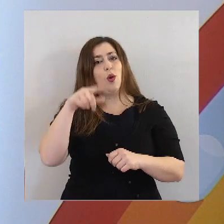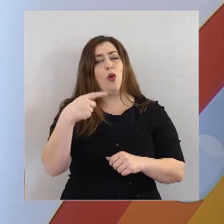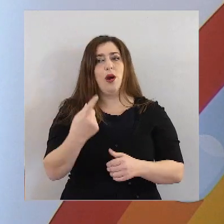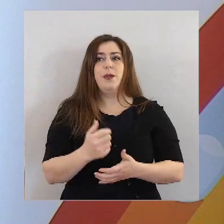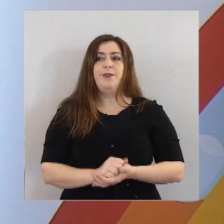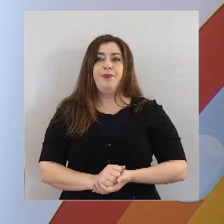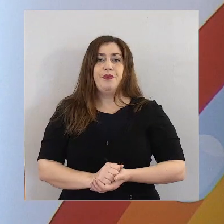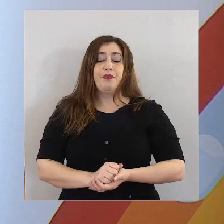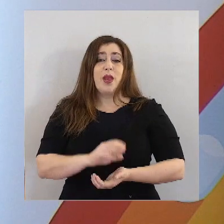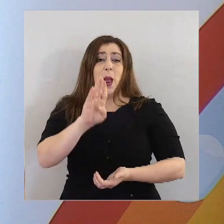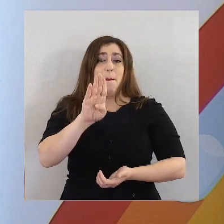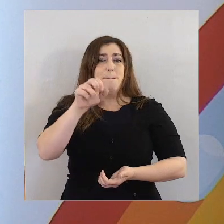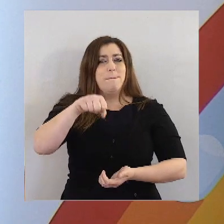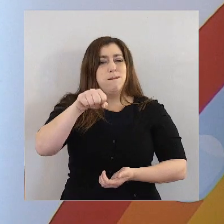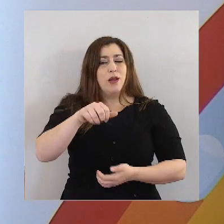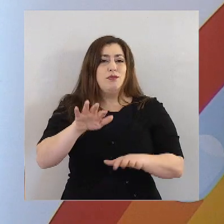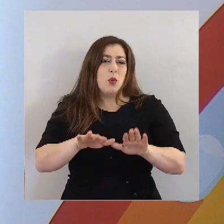was estimated at